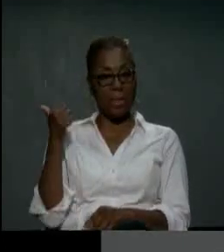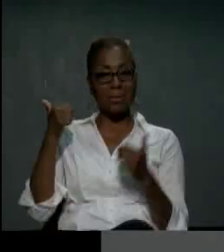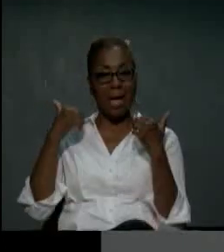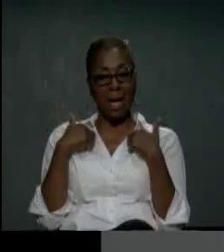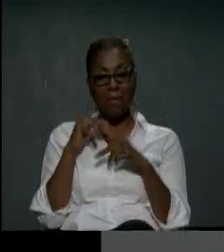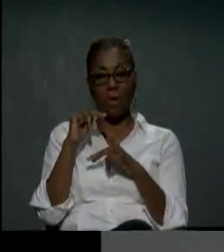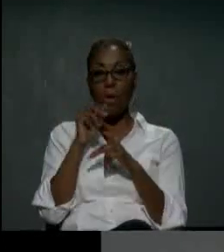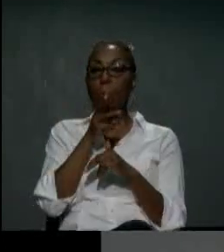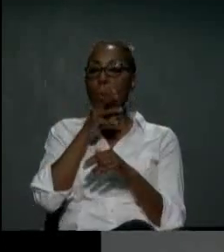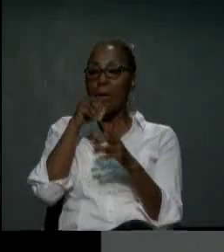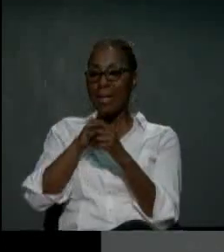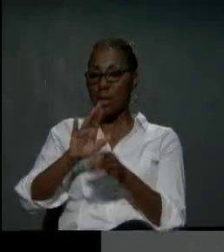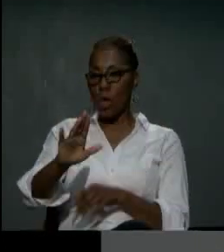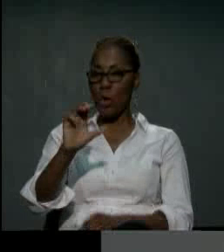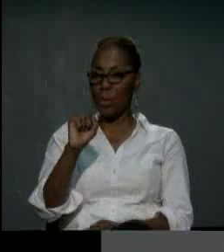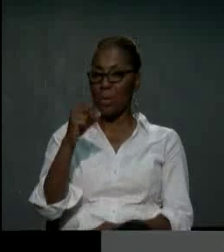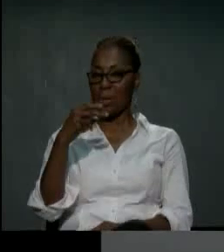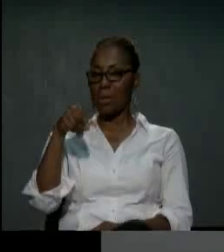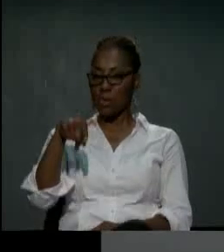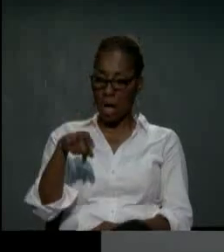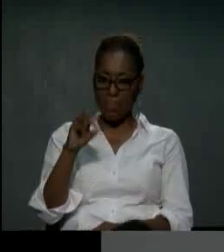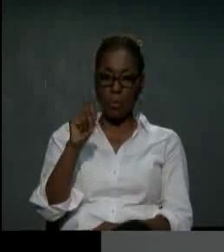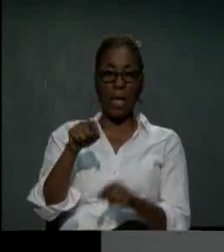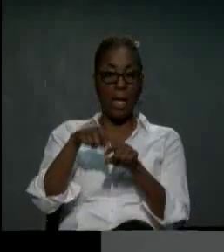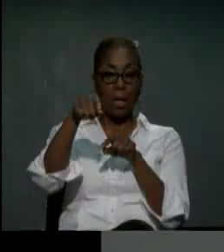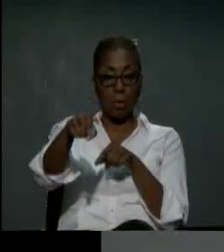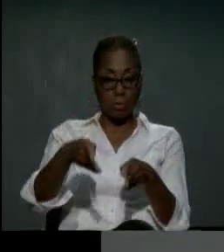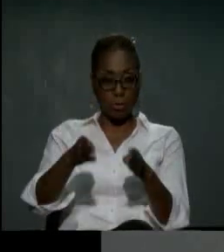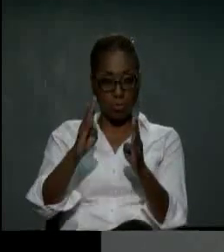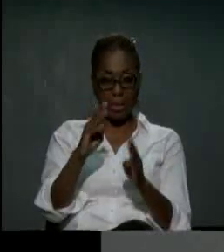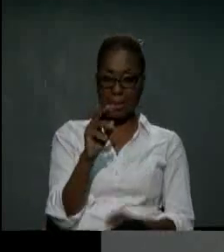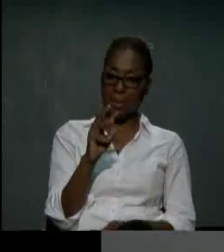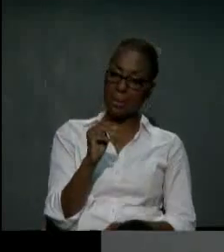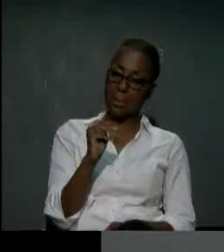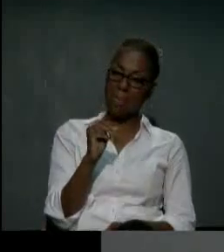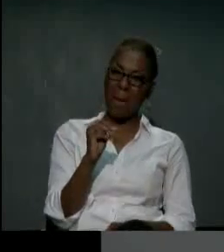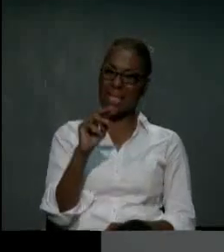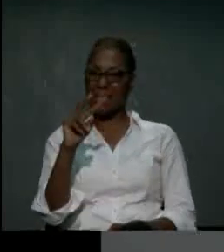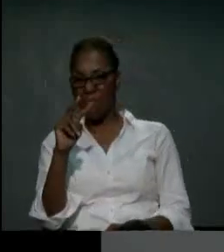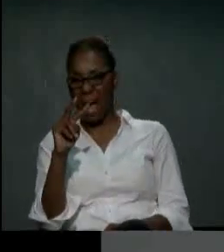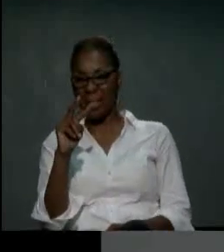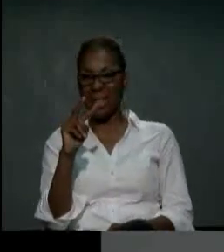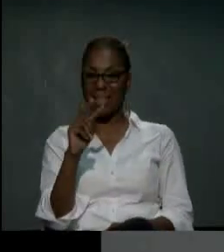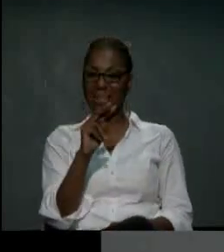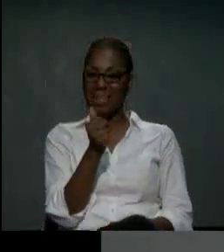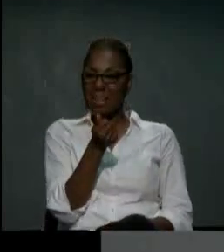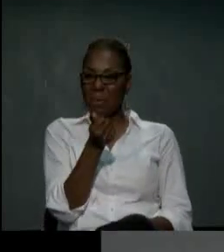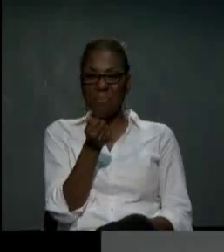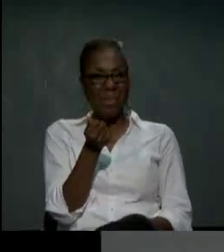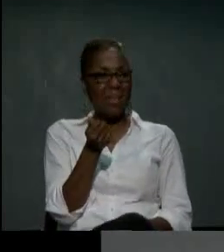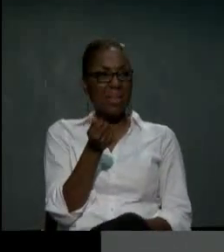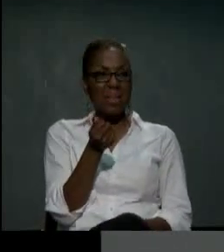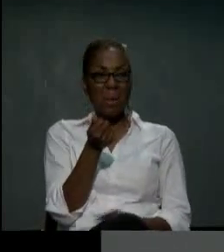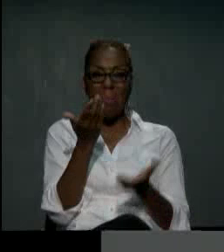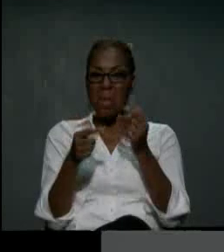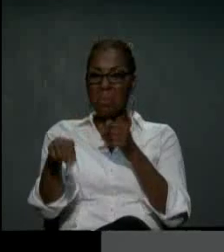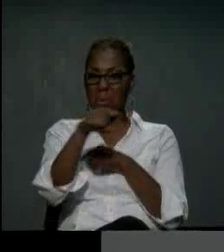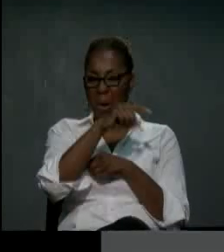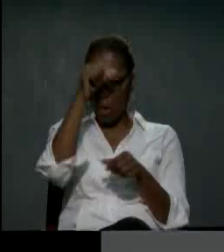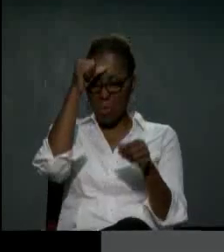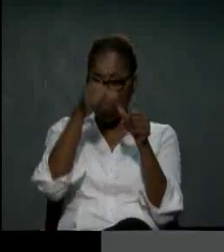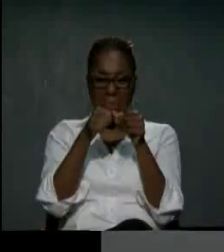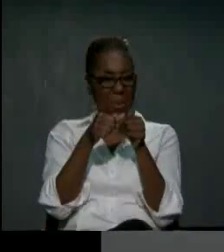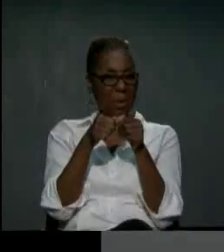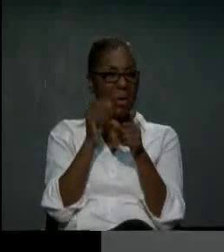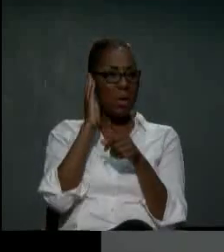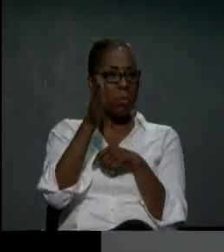shop building. Across the street, Madison Valley's some years old now. Maybe a couple of you remember when that one went in. It